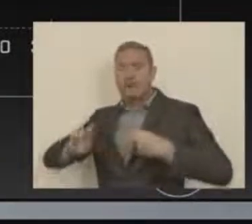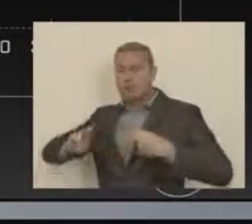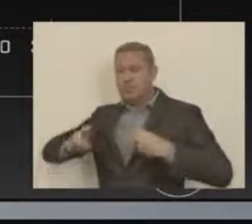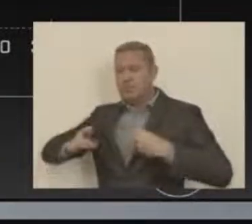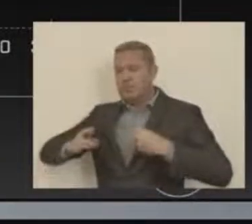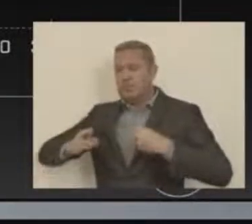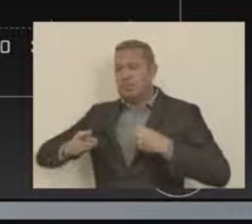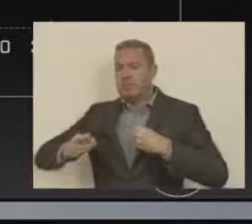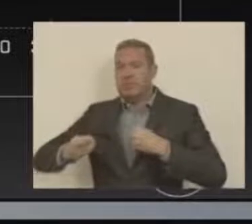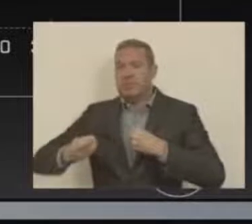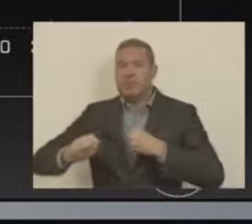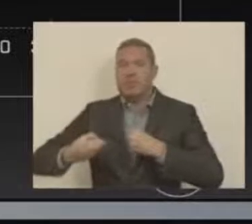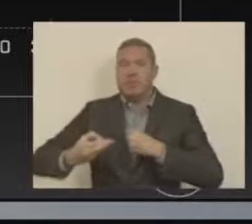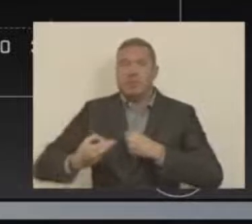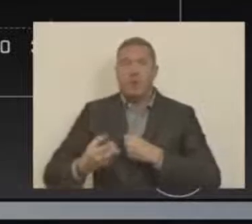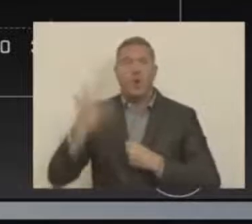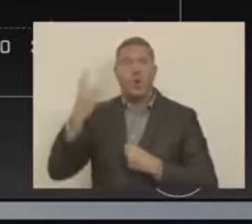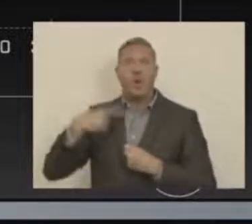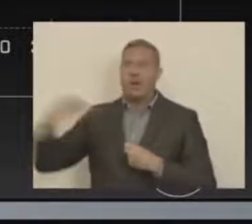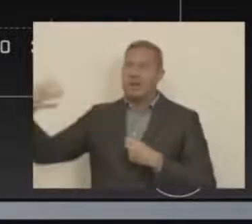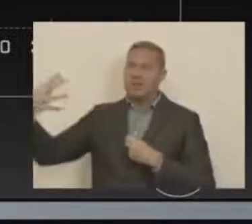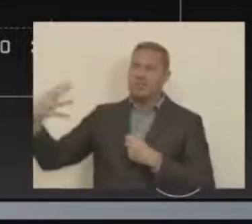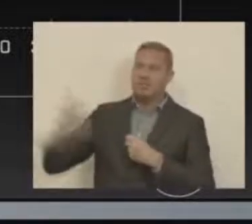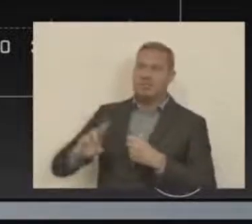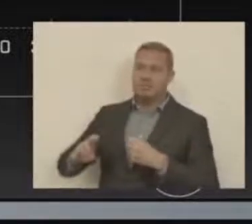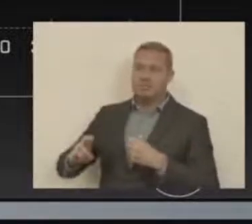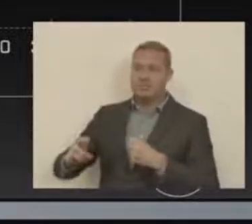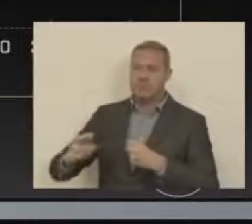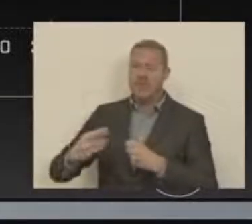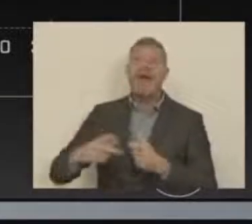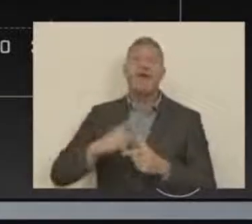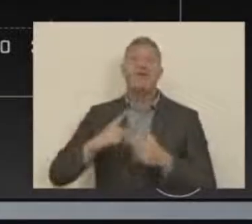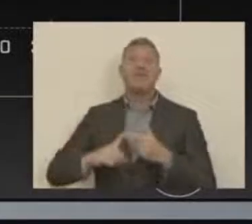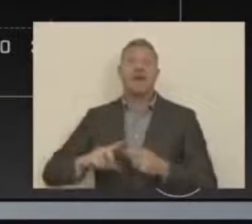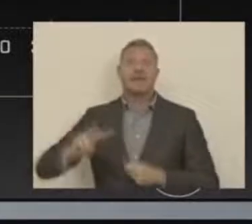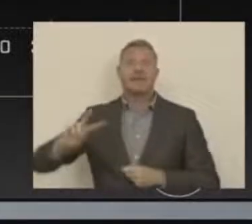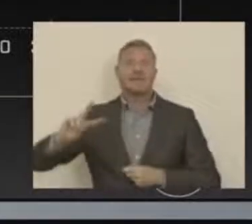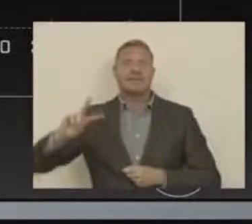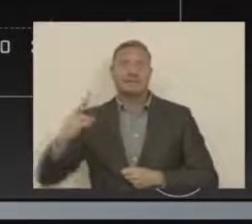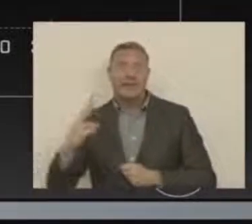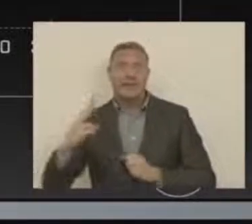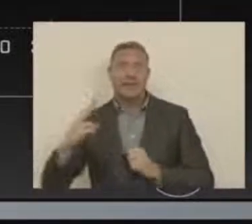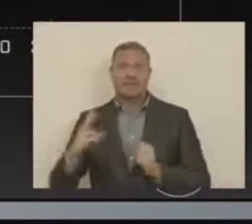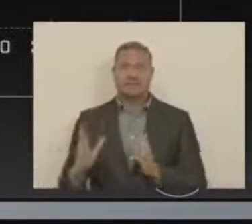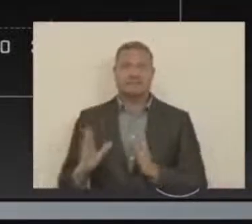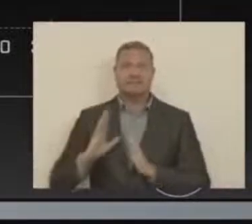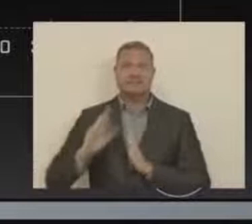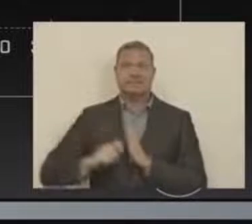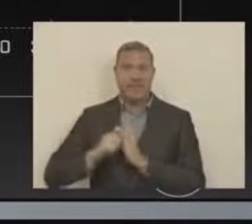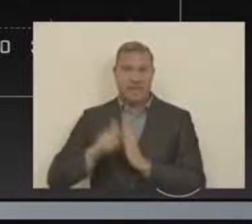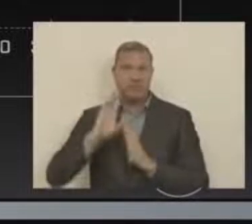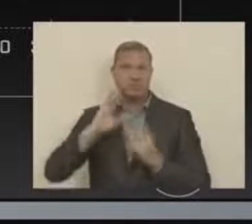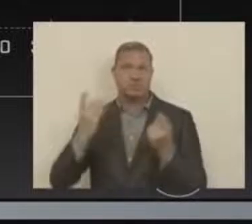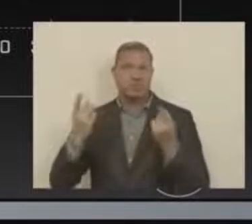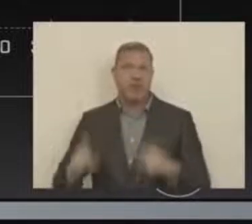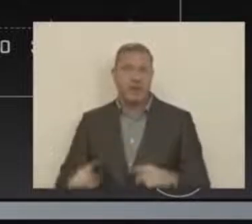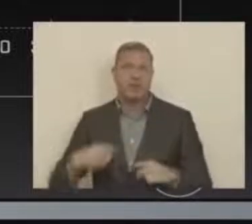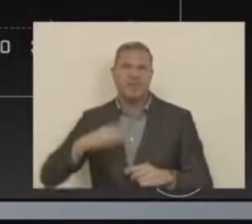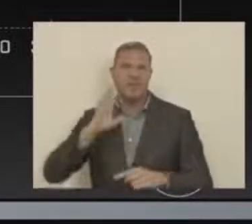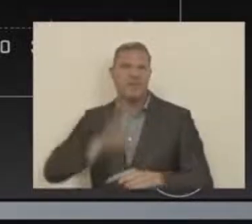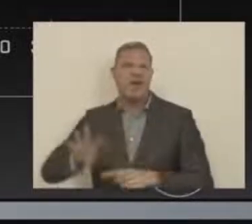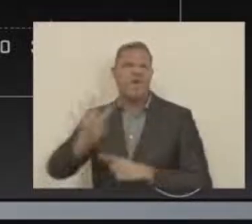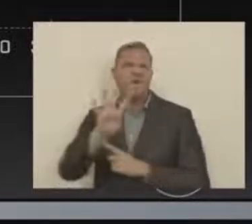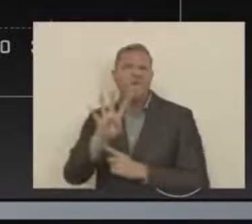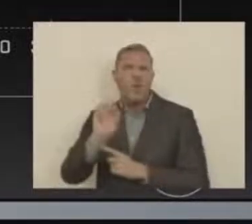begin SES-2, the second burn of our second stage engine. This burn is only a few seconds long, it's about 4 seconds, and it will